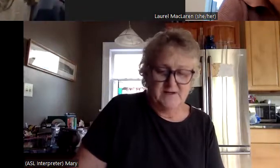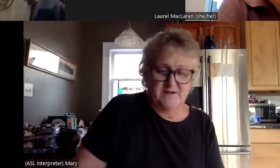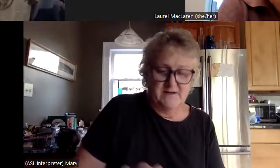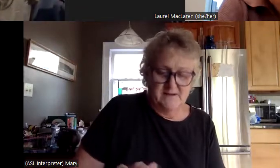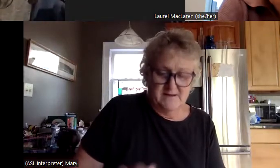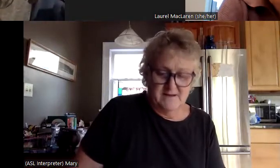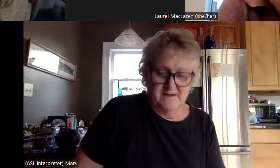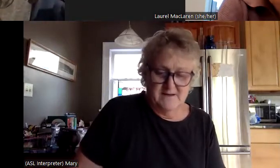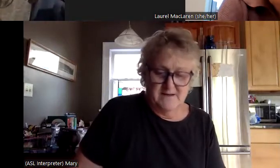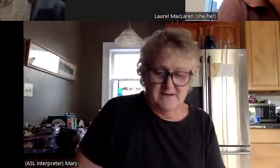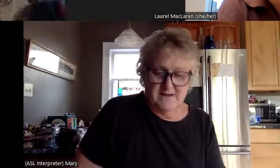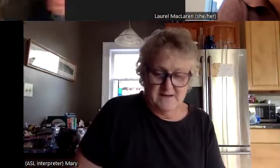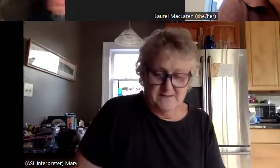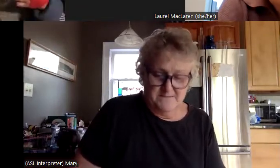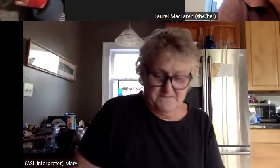picture.